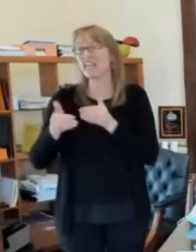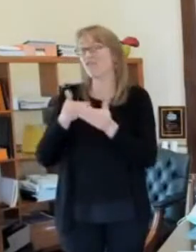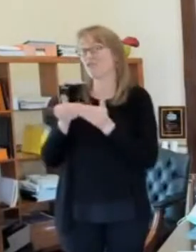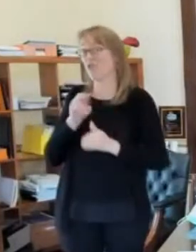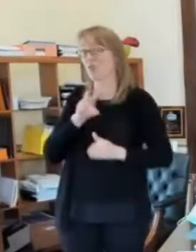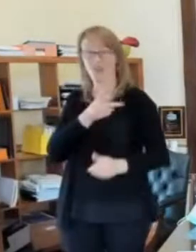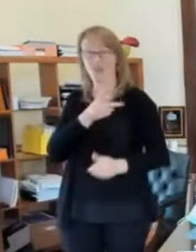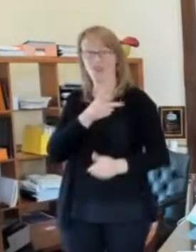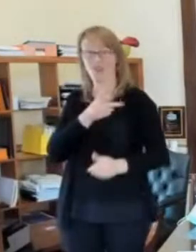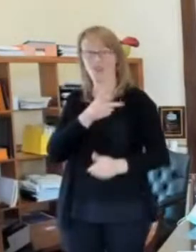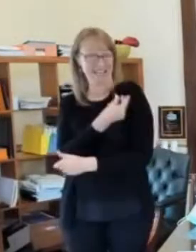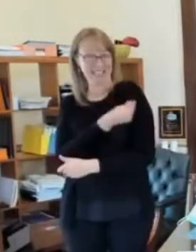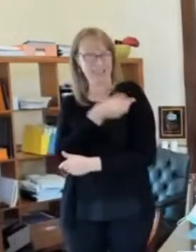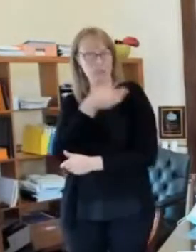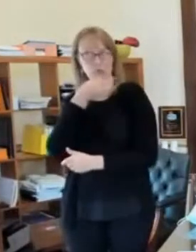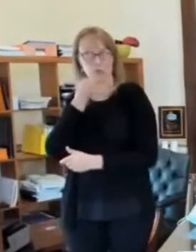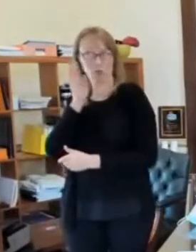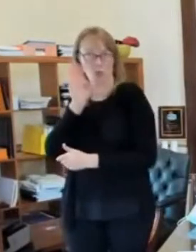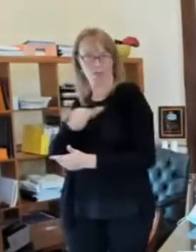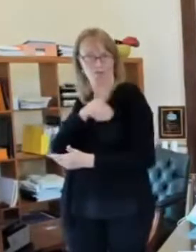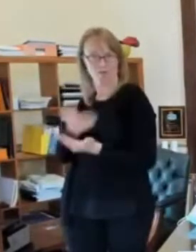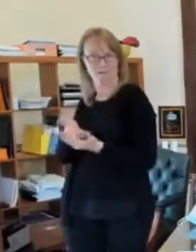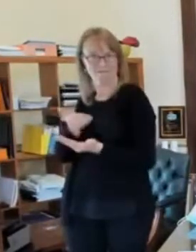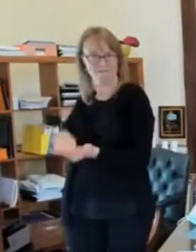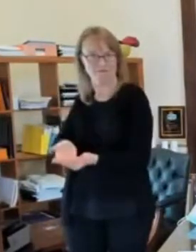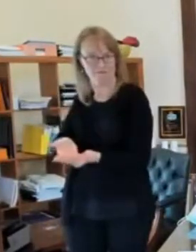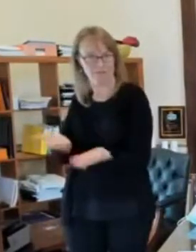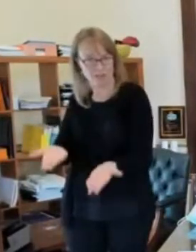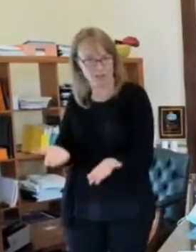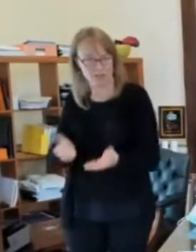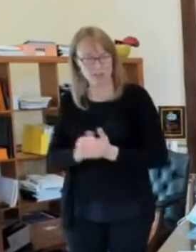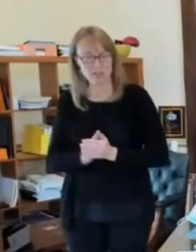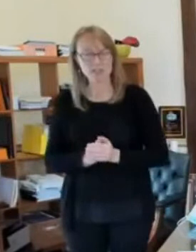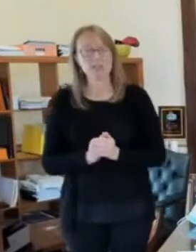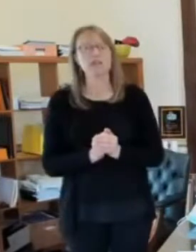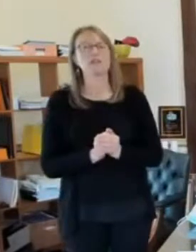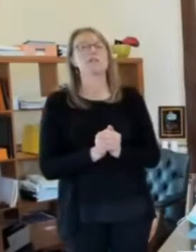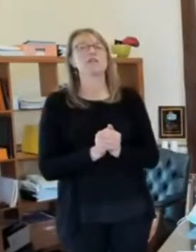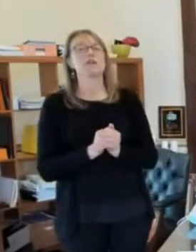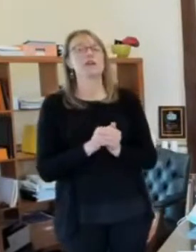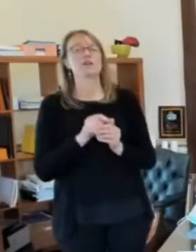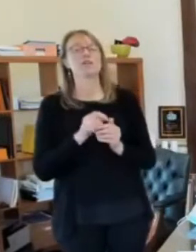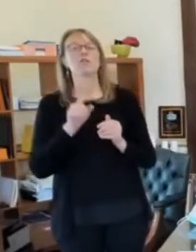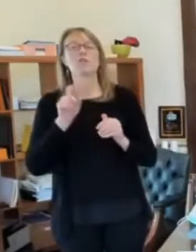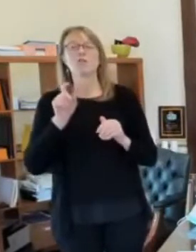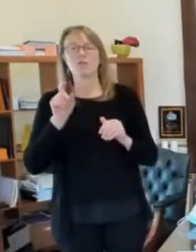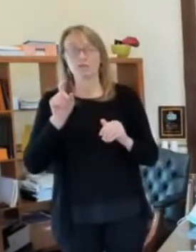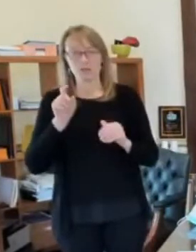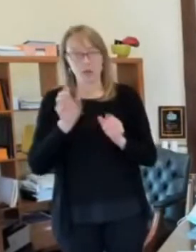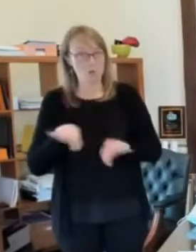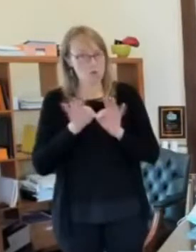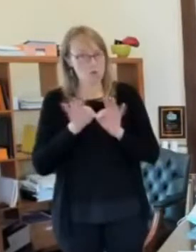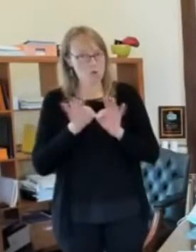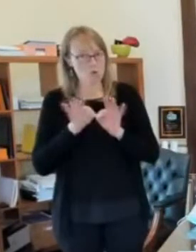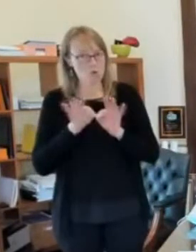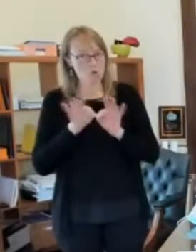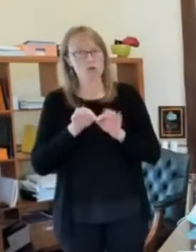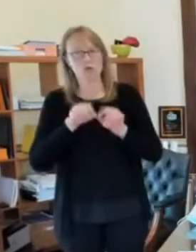you've got to figure out who has it to the extent you can, how they got it. So I think that's